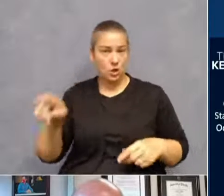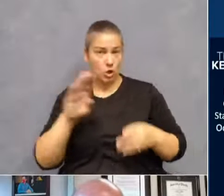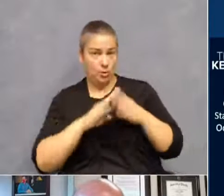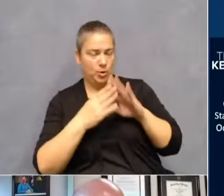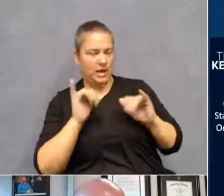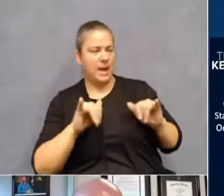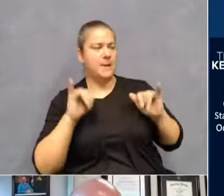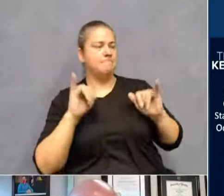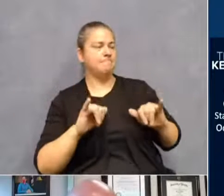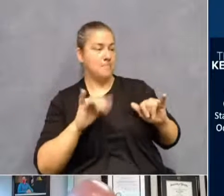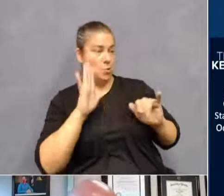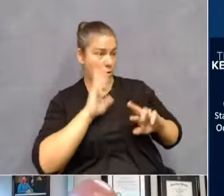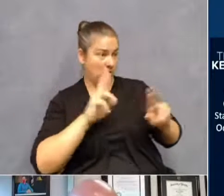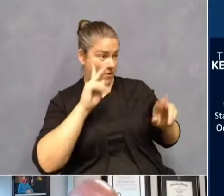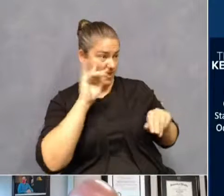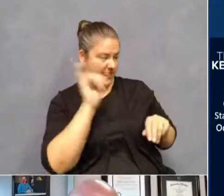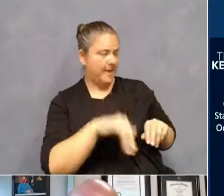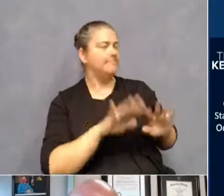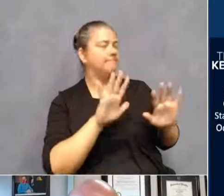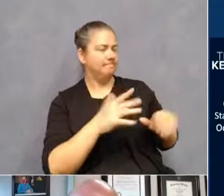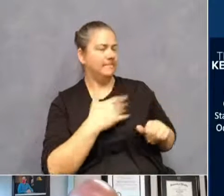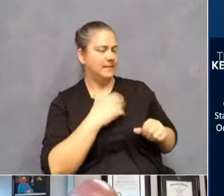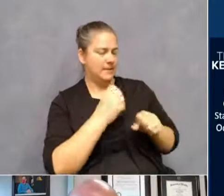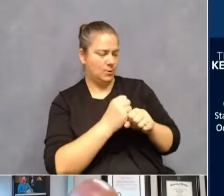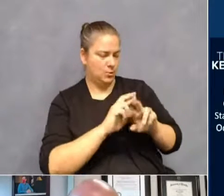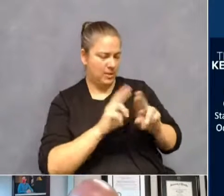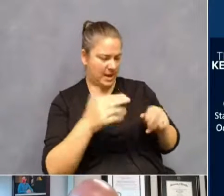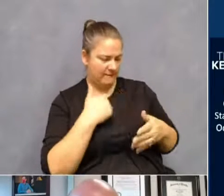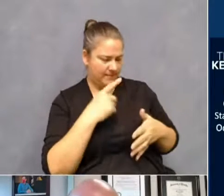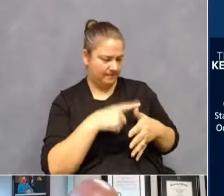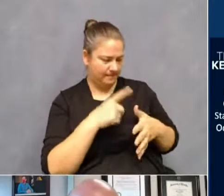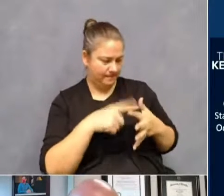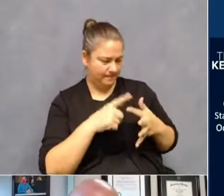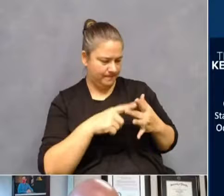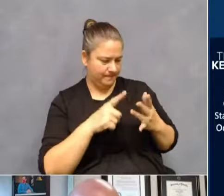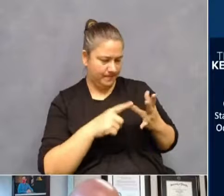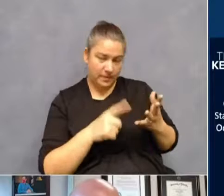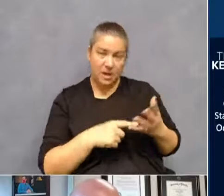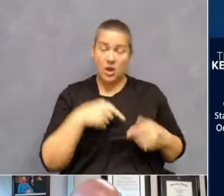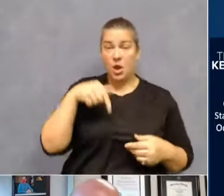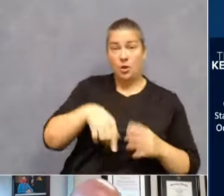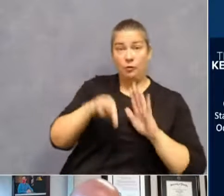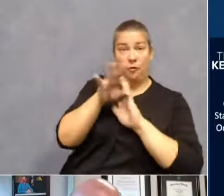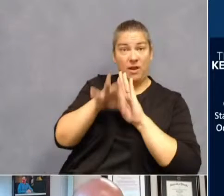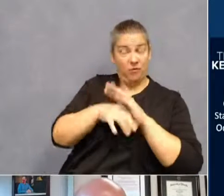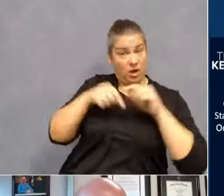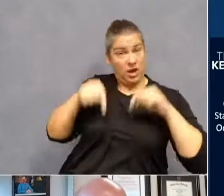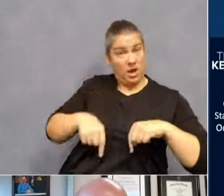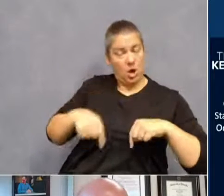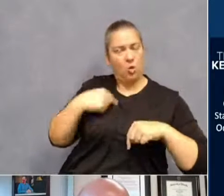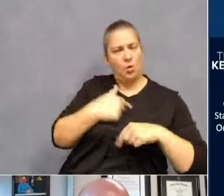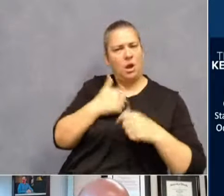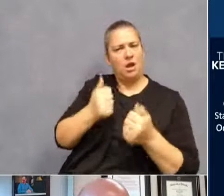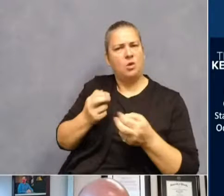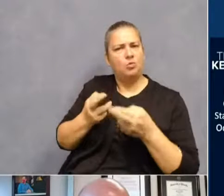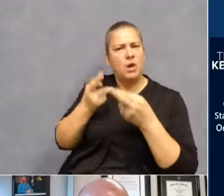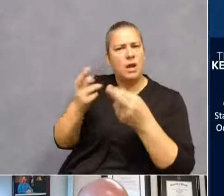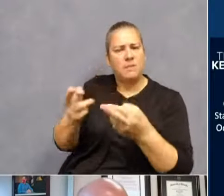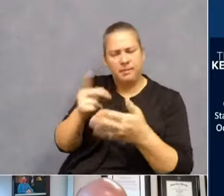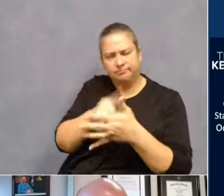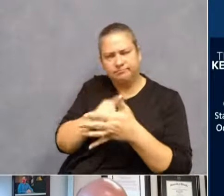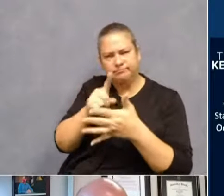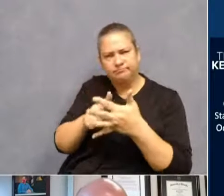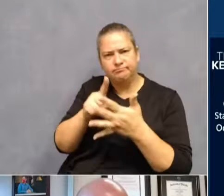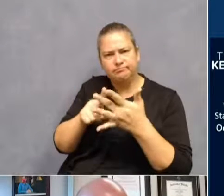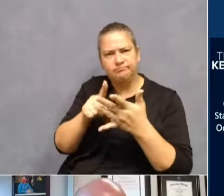gives us here in Frankfurt the opportunity to try to make recommendations for various interventions so that we can